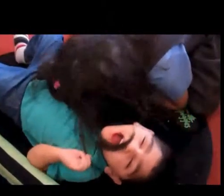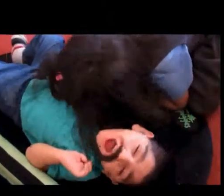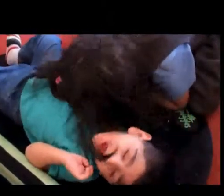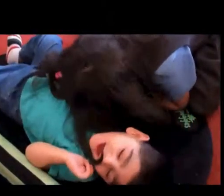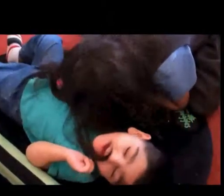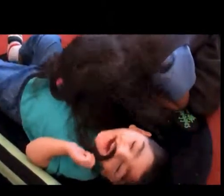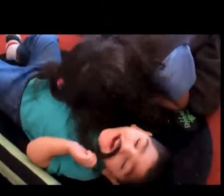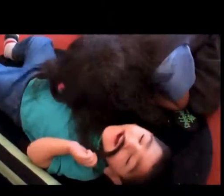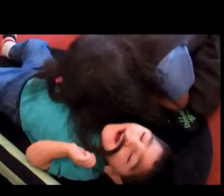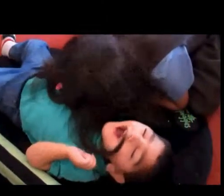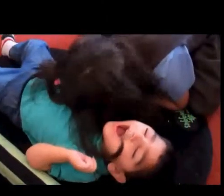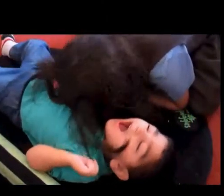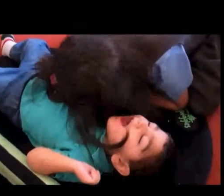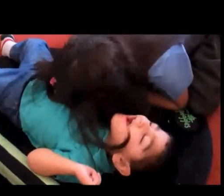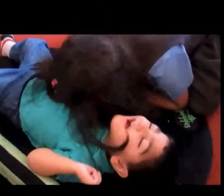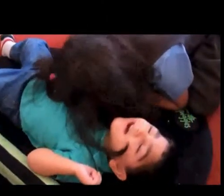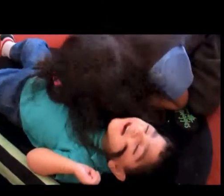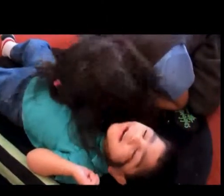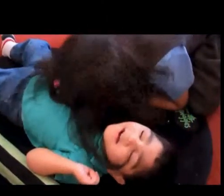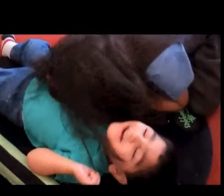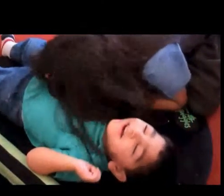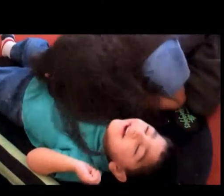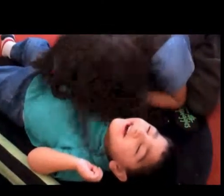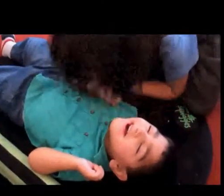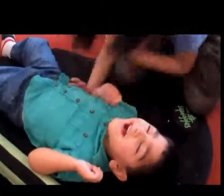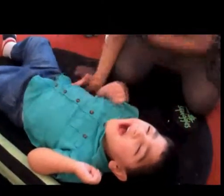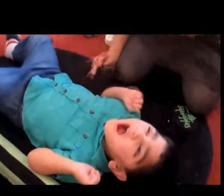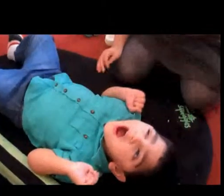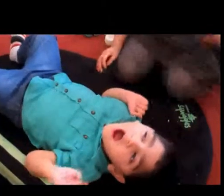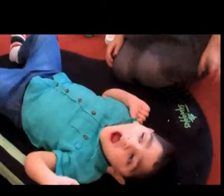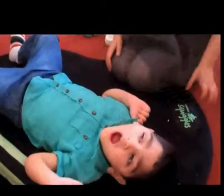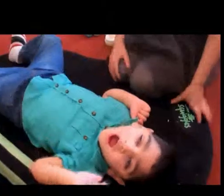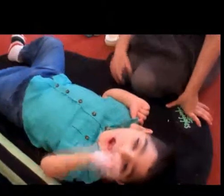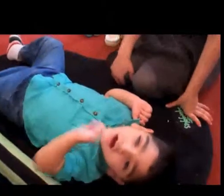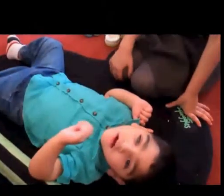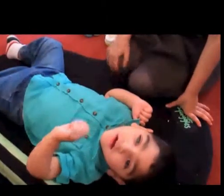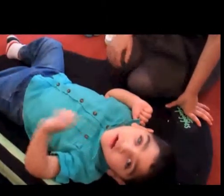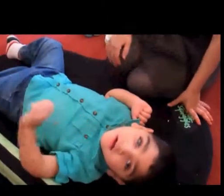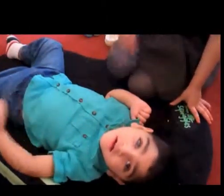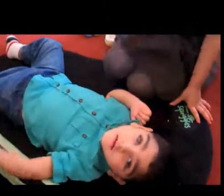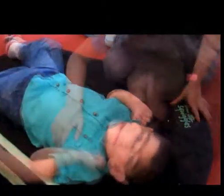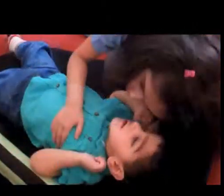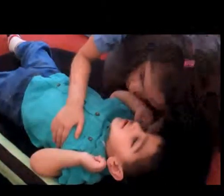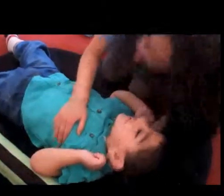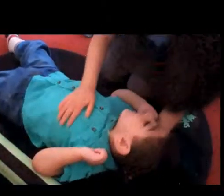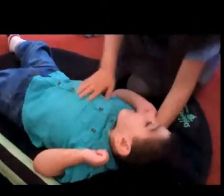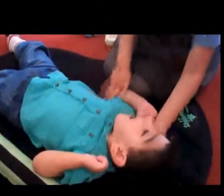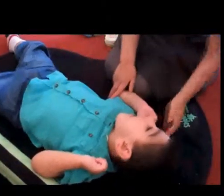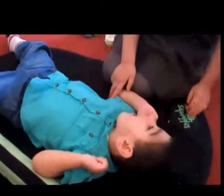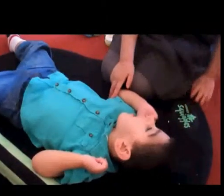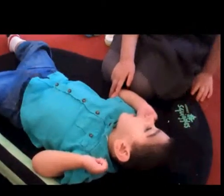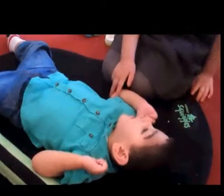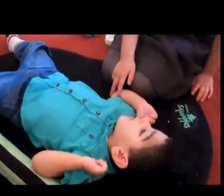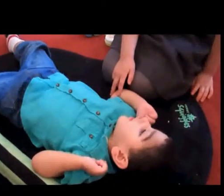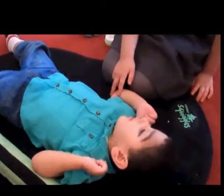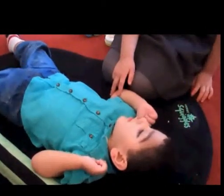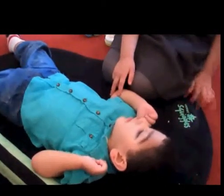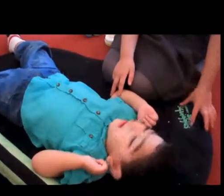Out came the sunshine and dried the polar rain. So incy wincy spider climbing up the